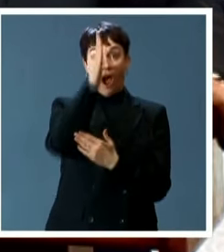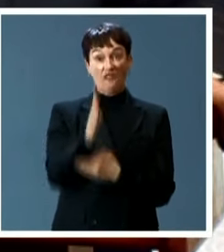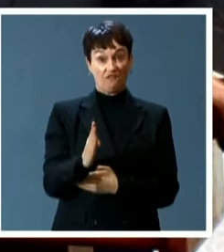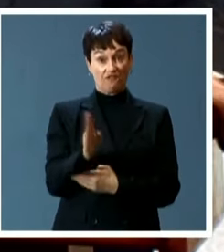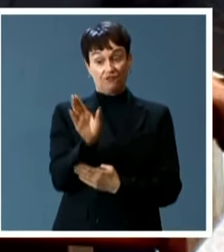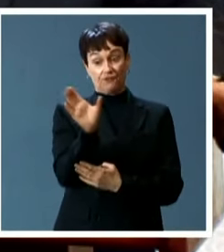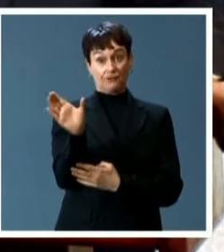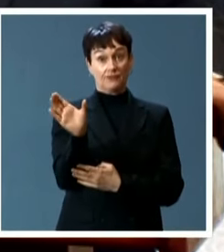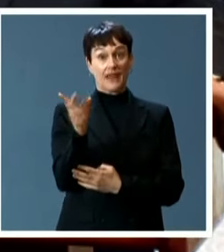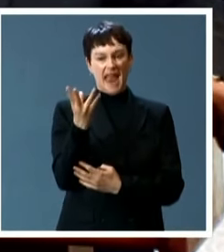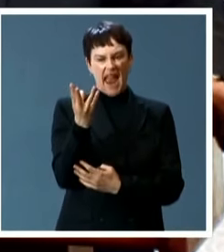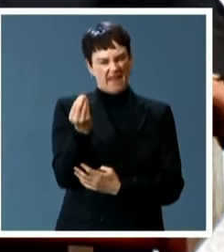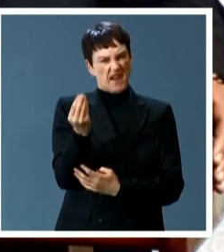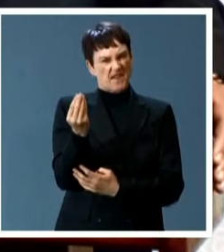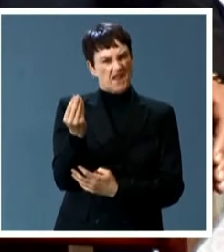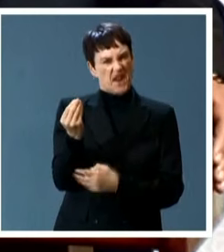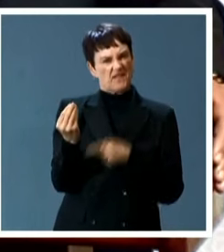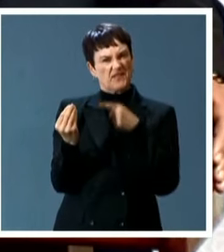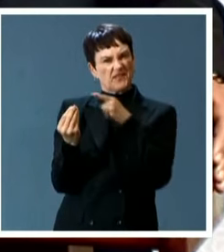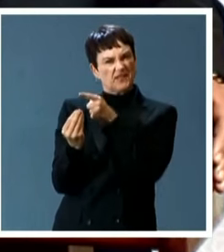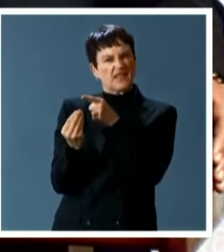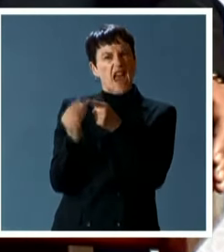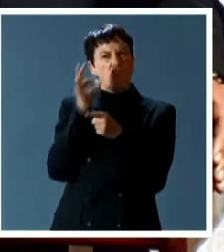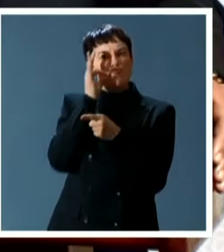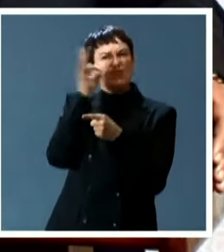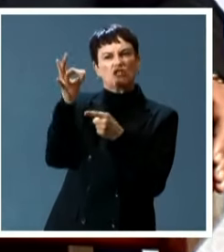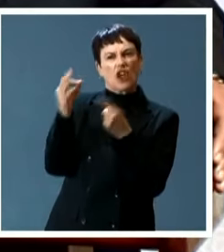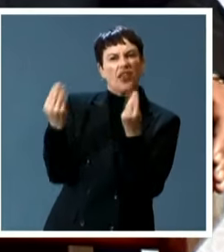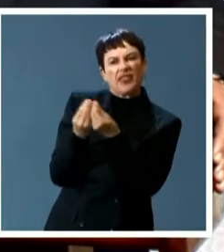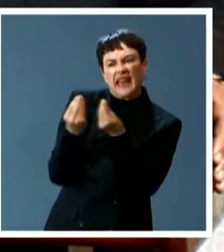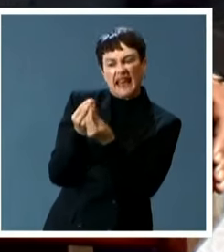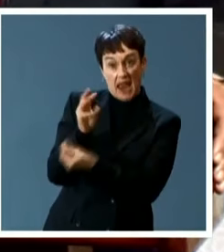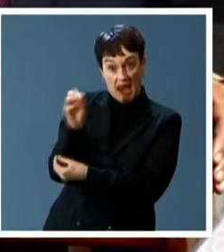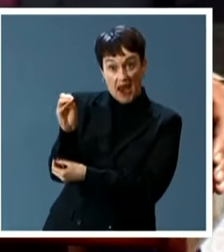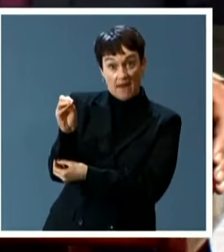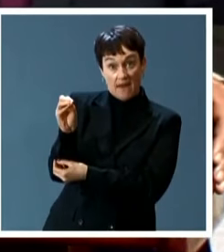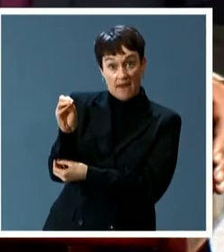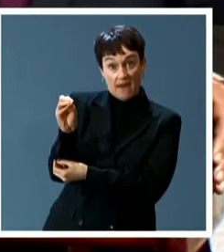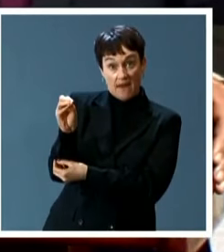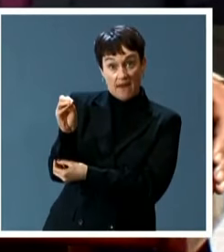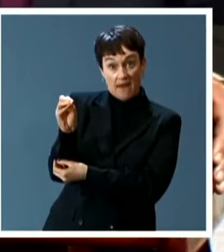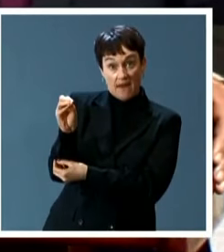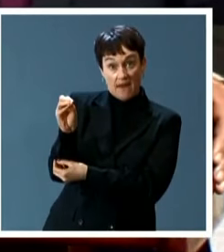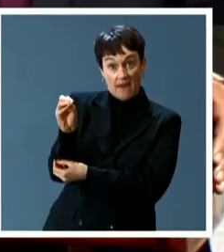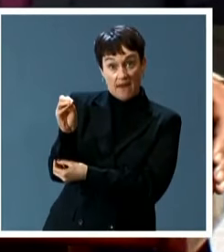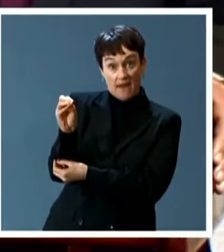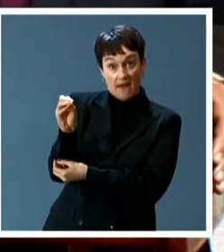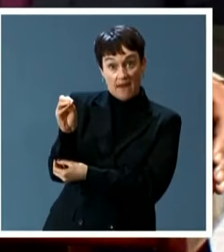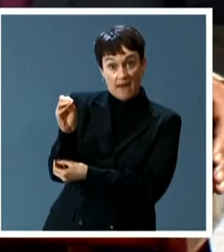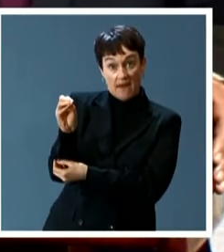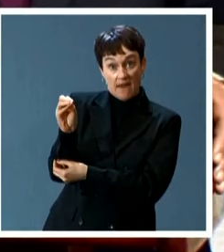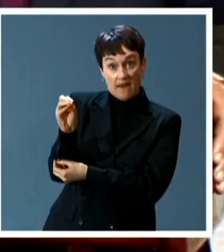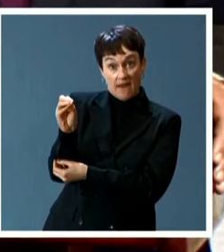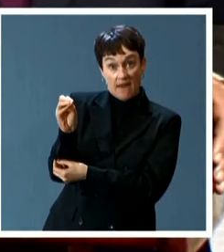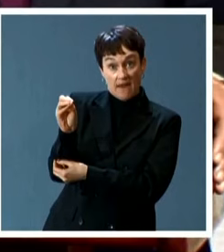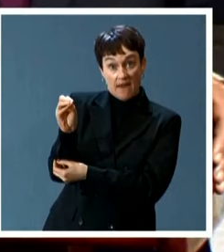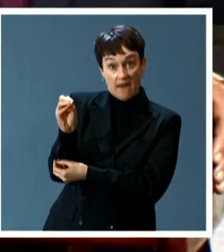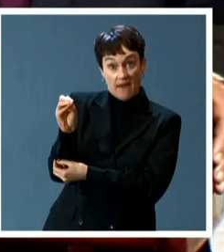as half the global population. But income, pay, and wealth are not the only measures.